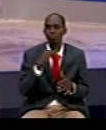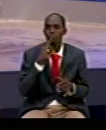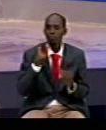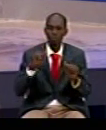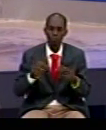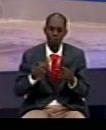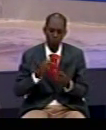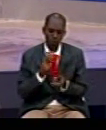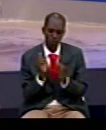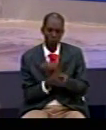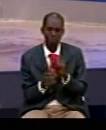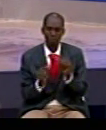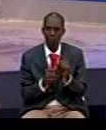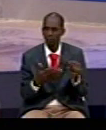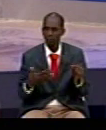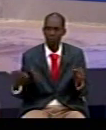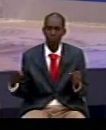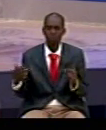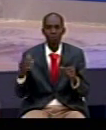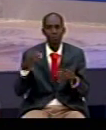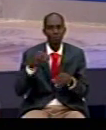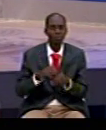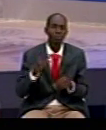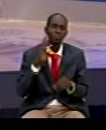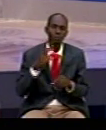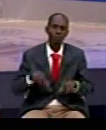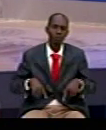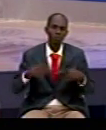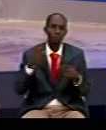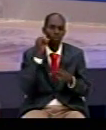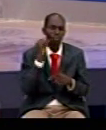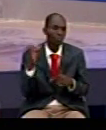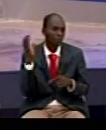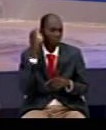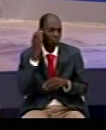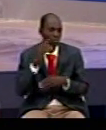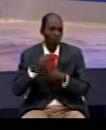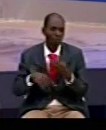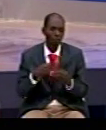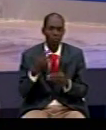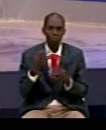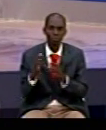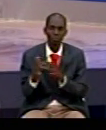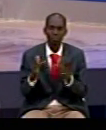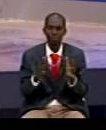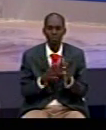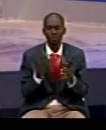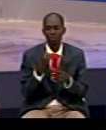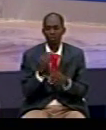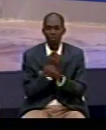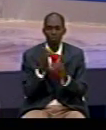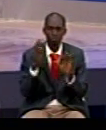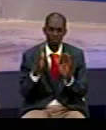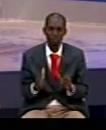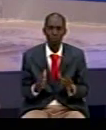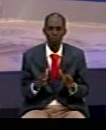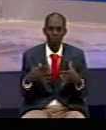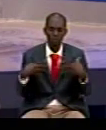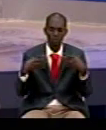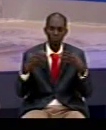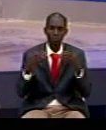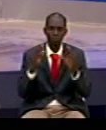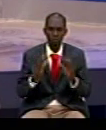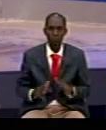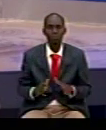to change everything in her life. She heard of Jesus. Savior.